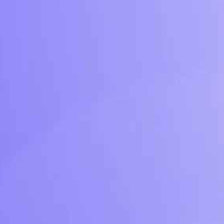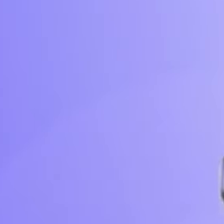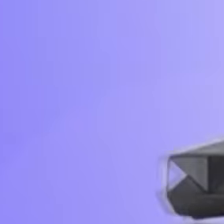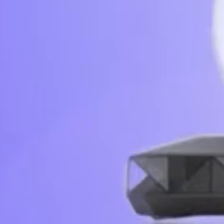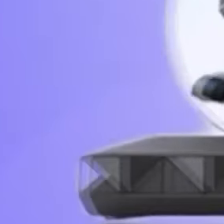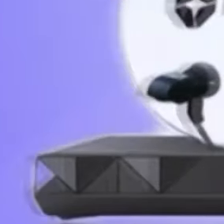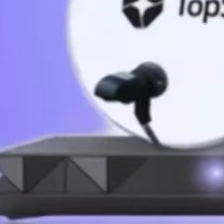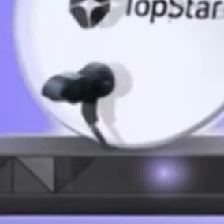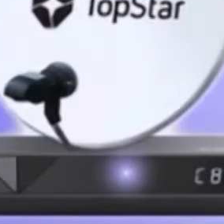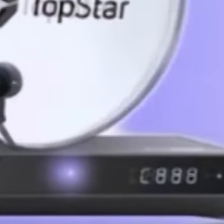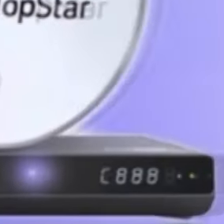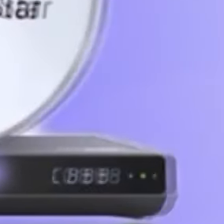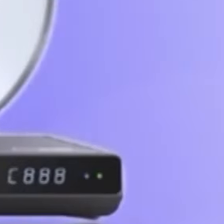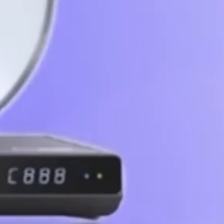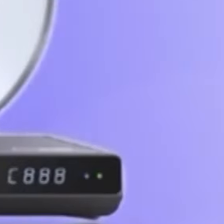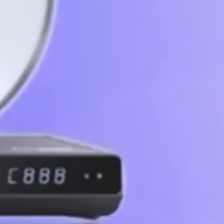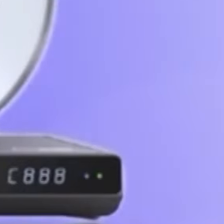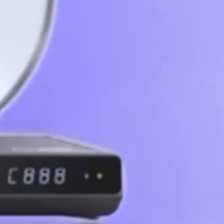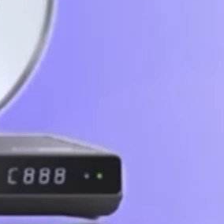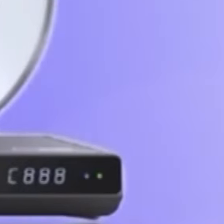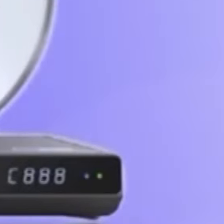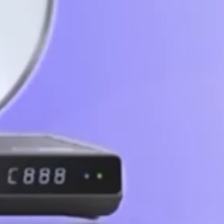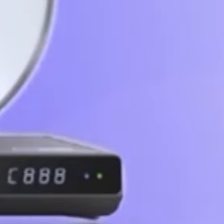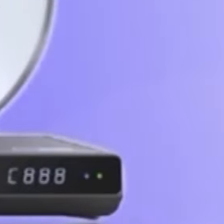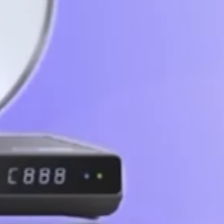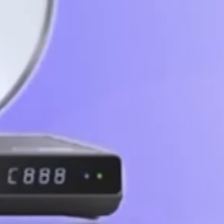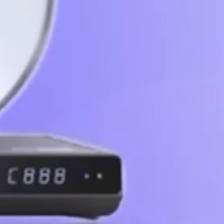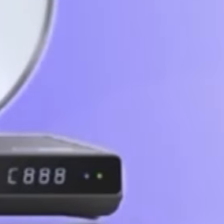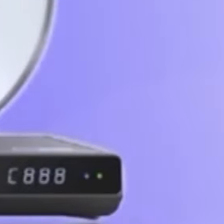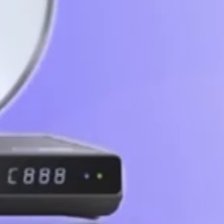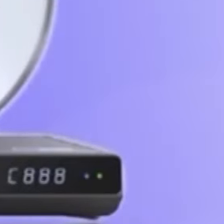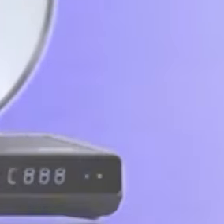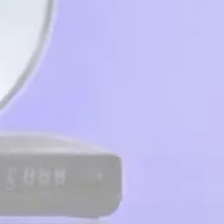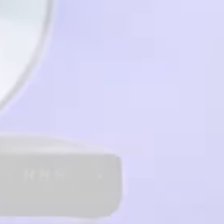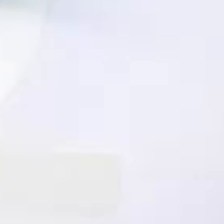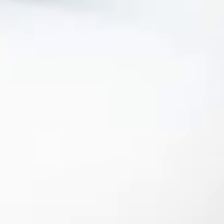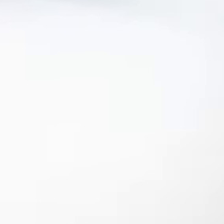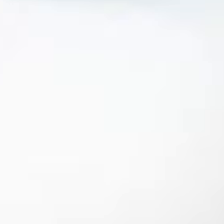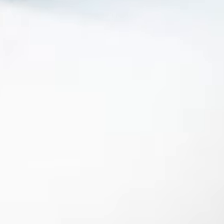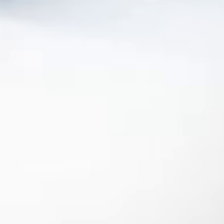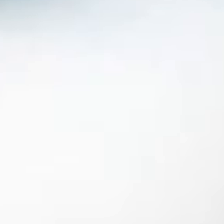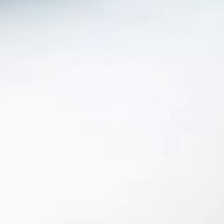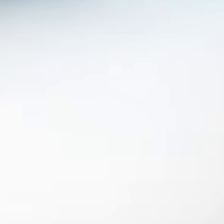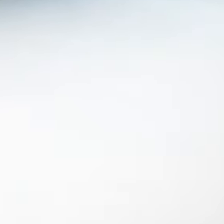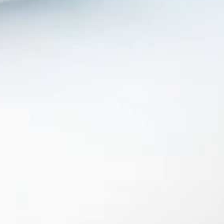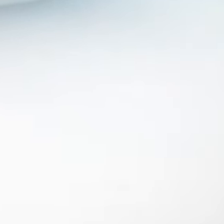Channel 6 DTT, and 458 DTH. Don't miss.